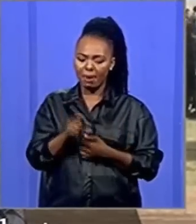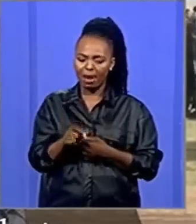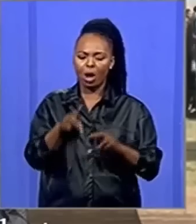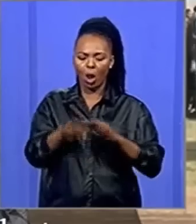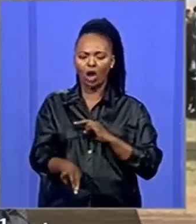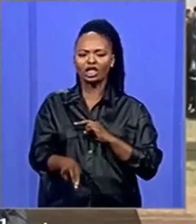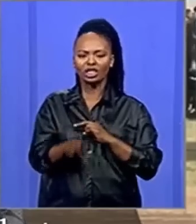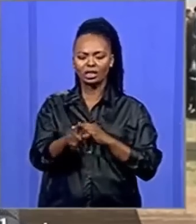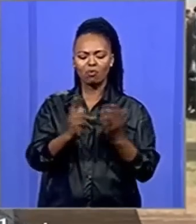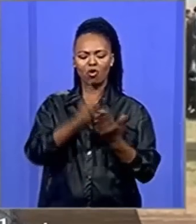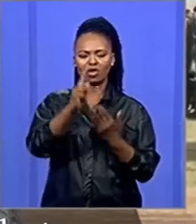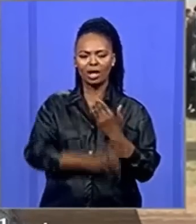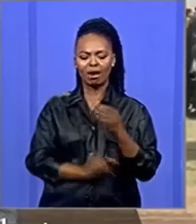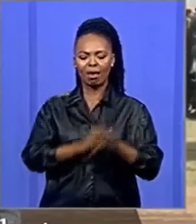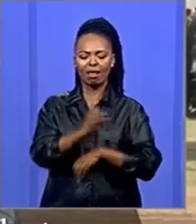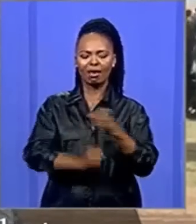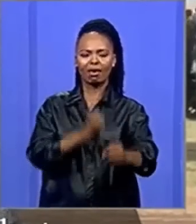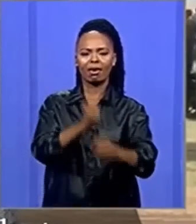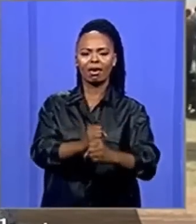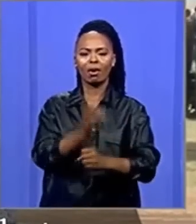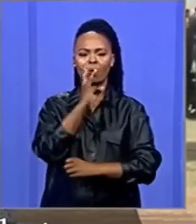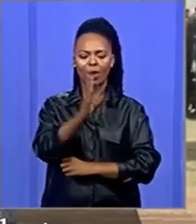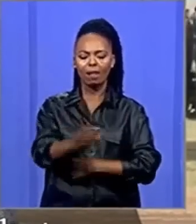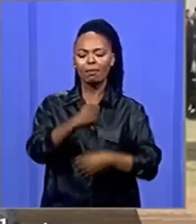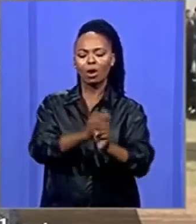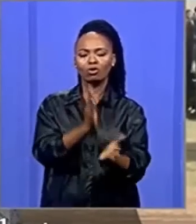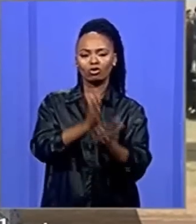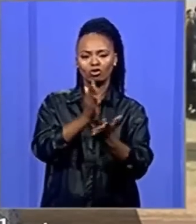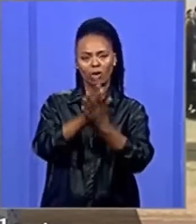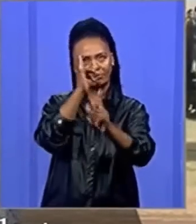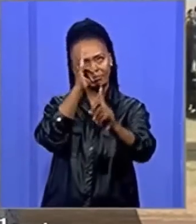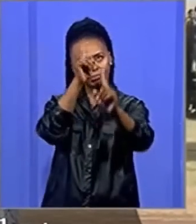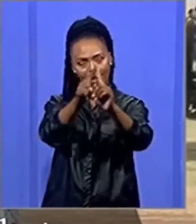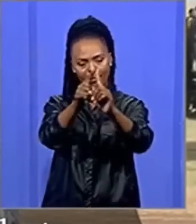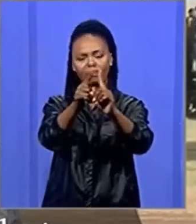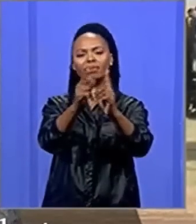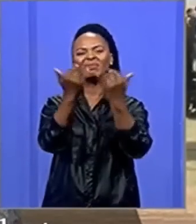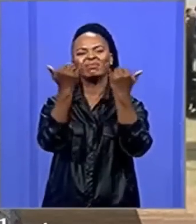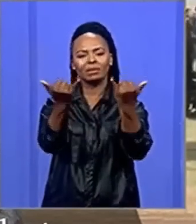project early next year and making sure that we have a number of